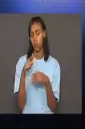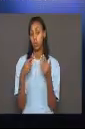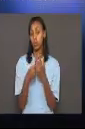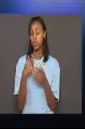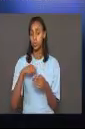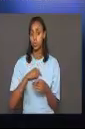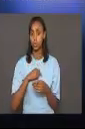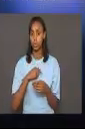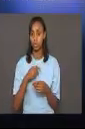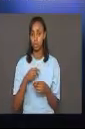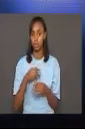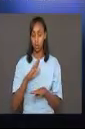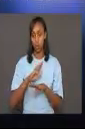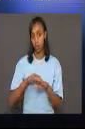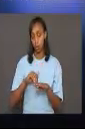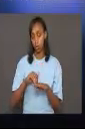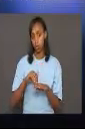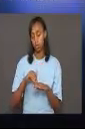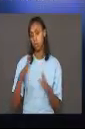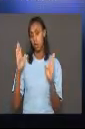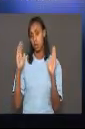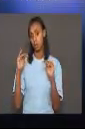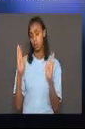we would call optimistic.